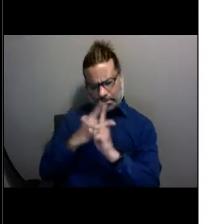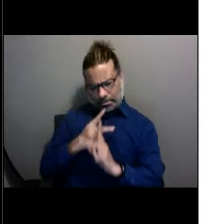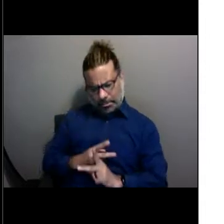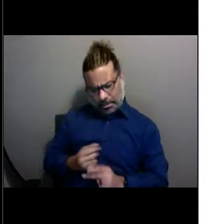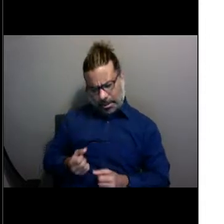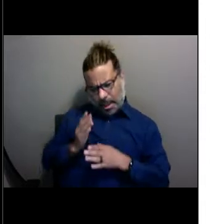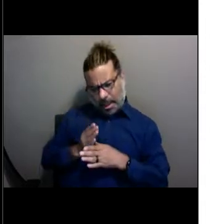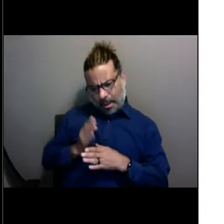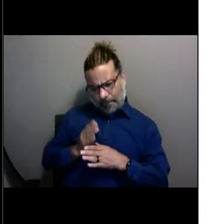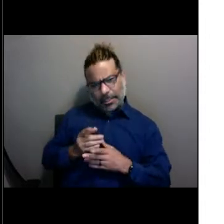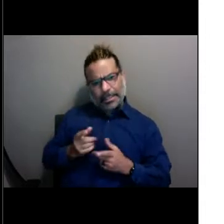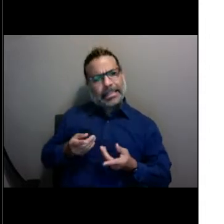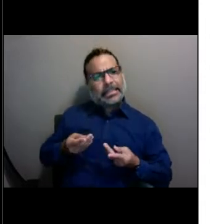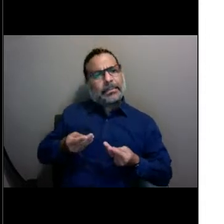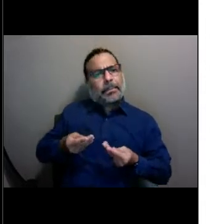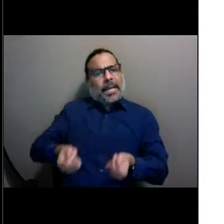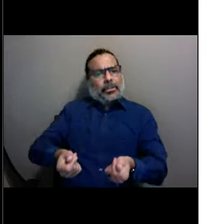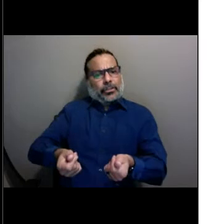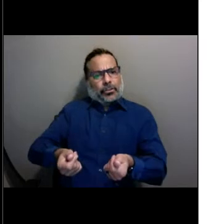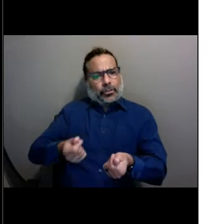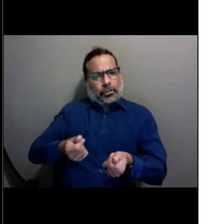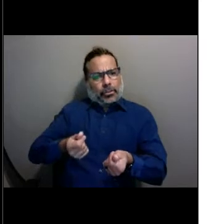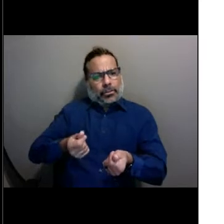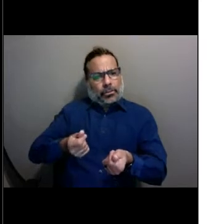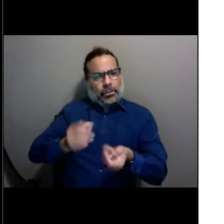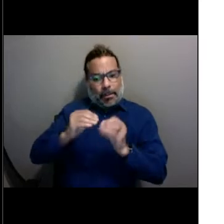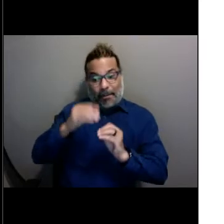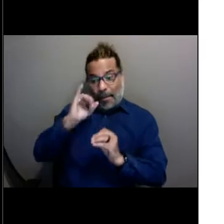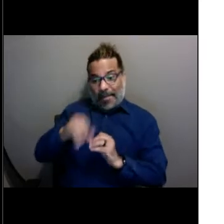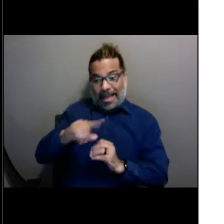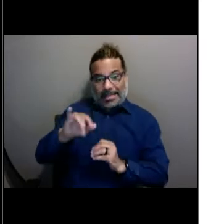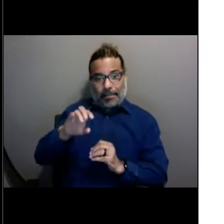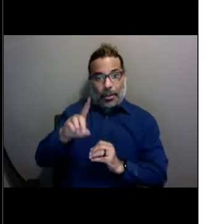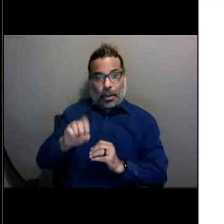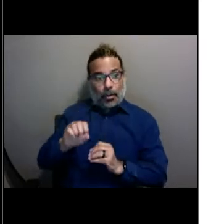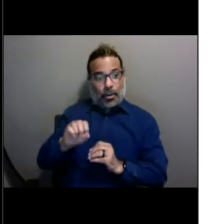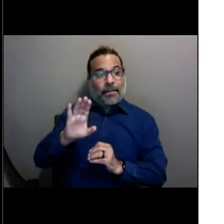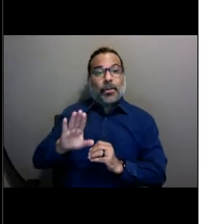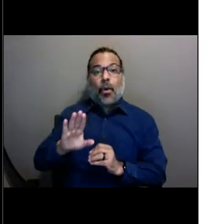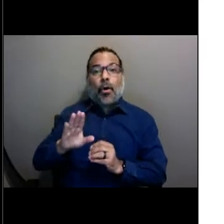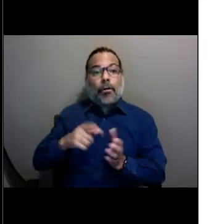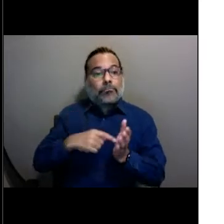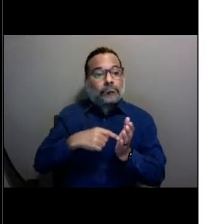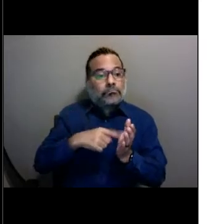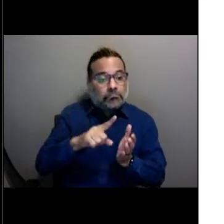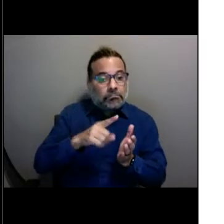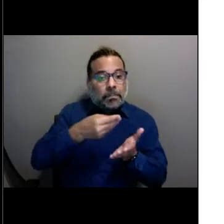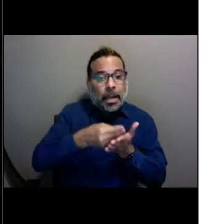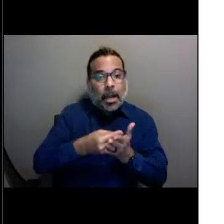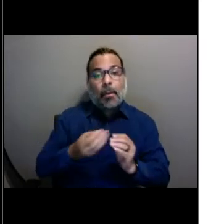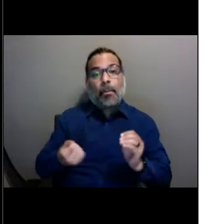expenditure levels for your zip code. And if your disposable income is 30% higher than that average expenditure